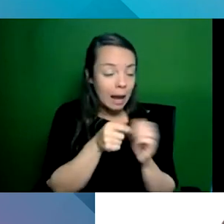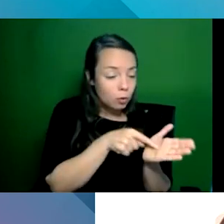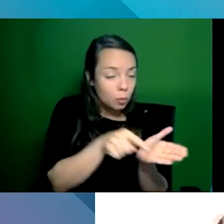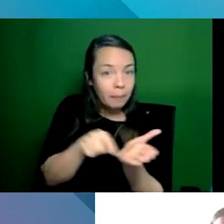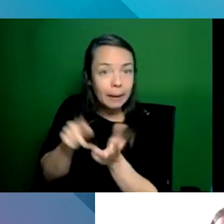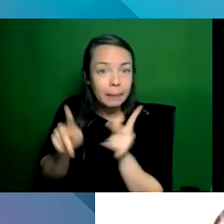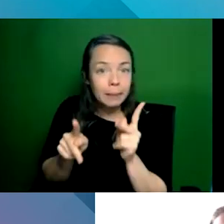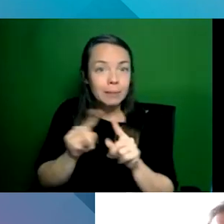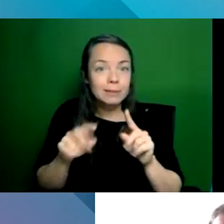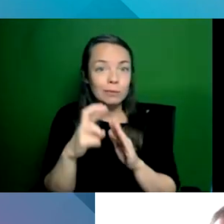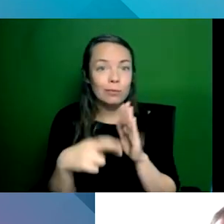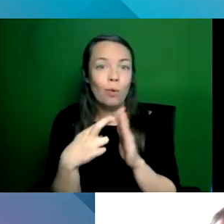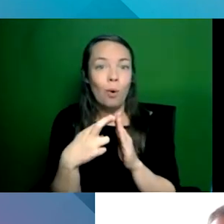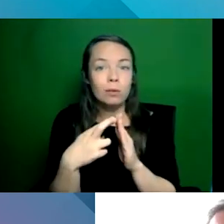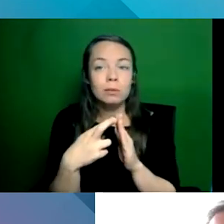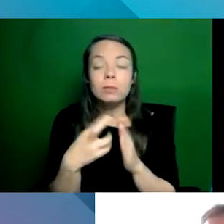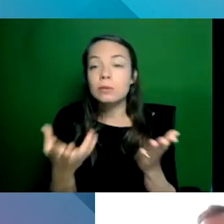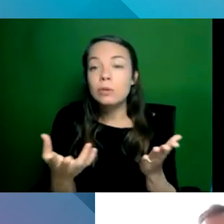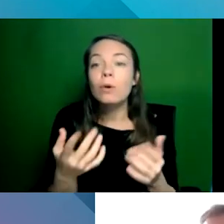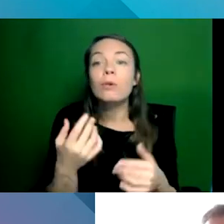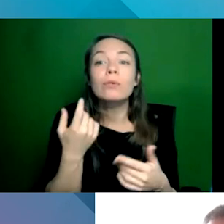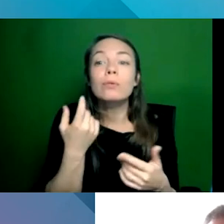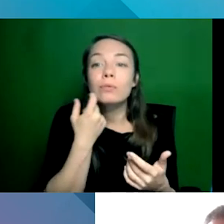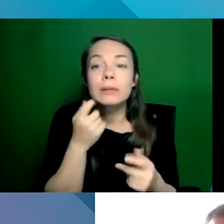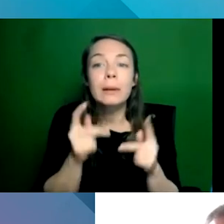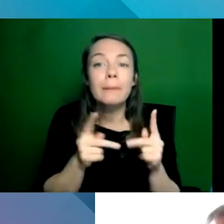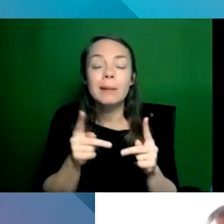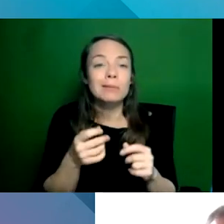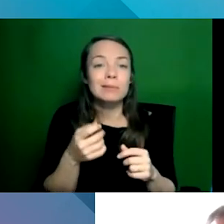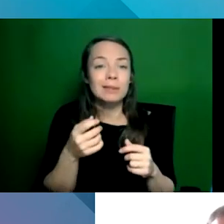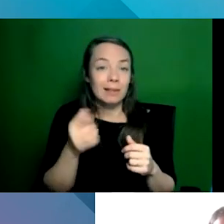people just got killed. They were shot up for being gay, right?